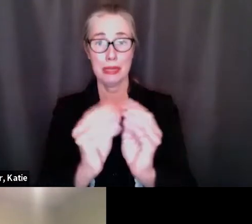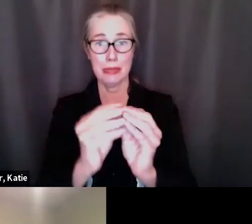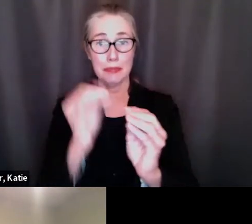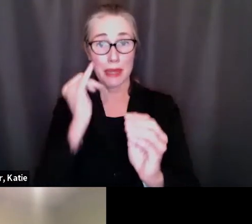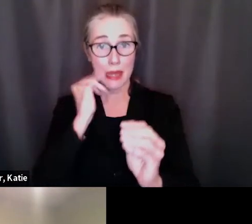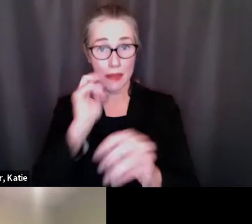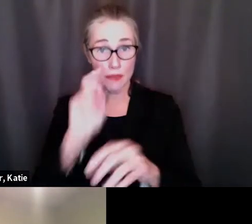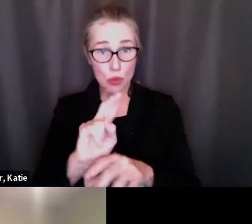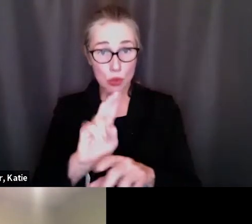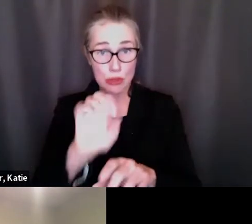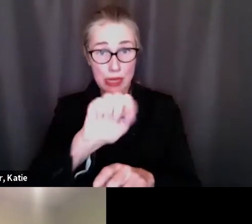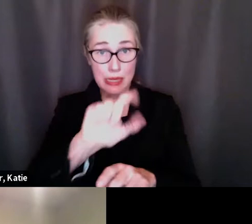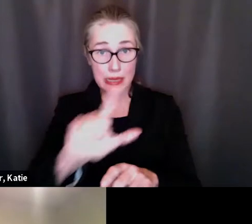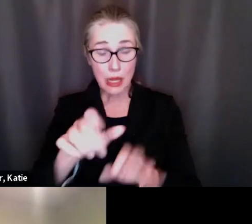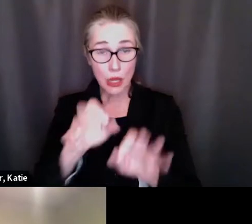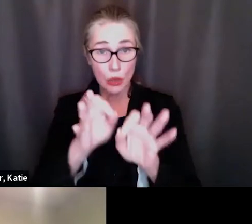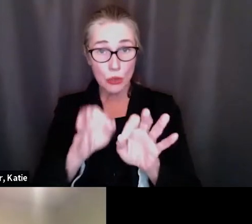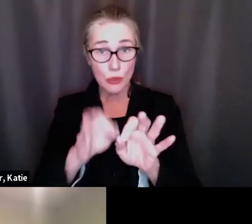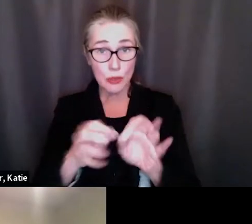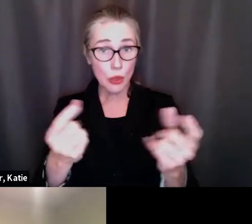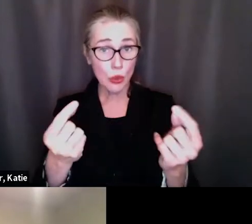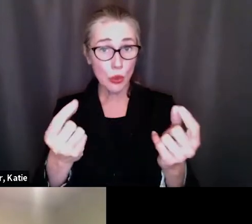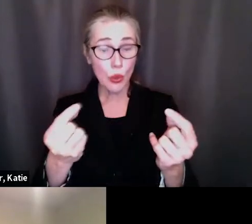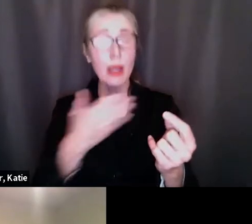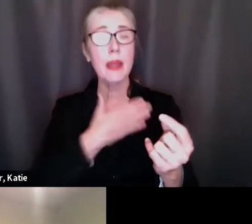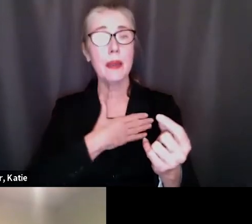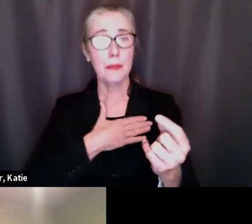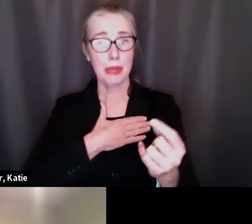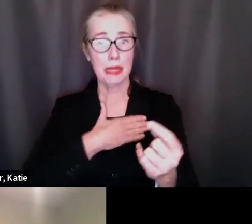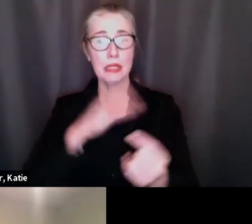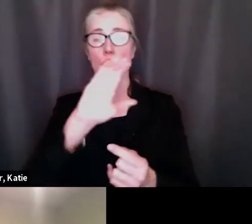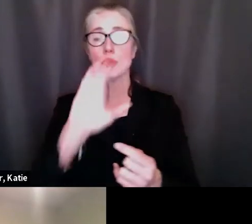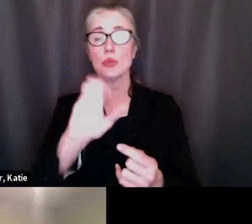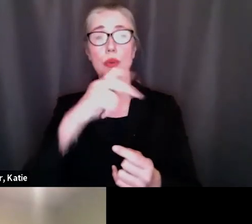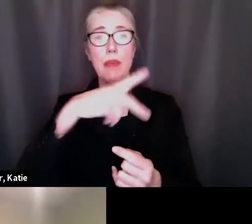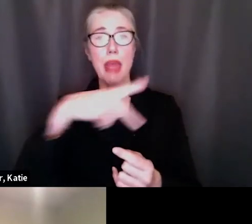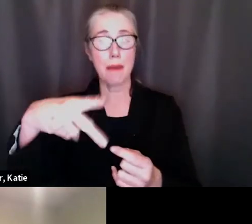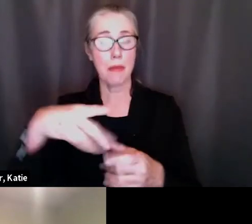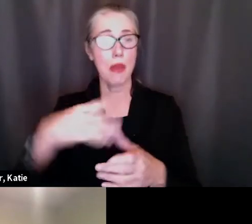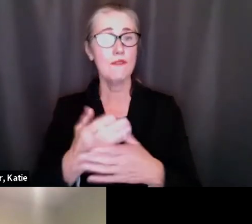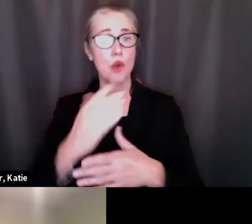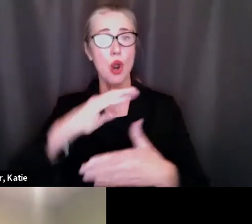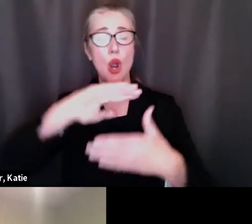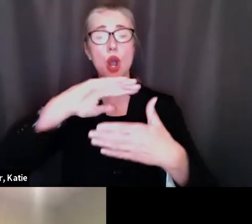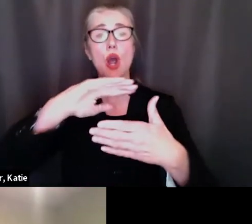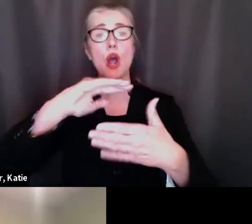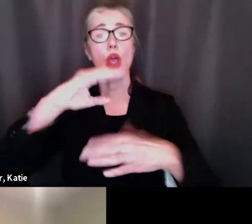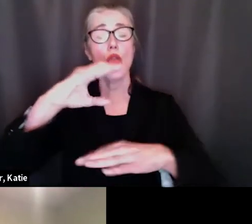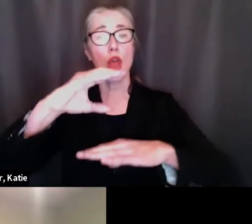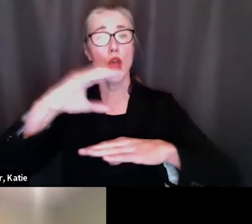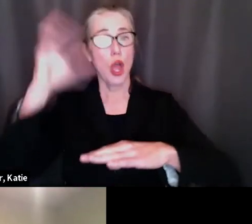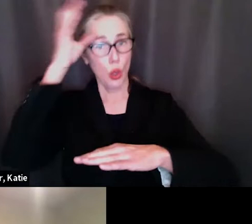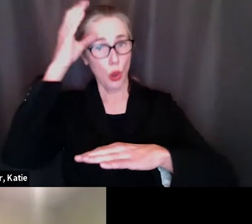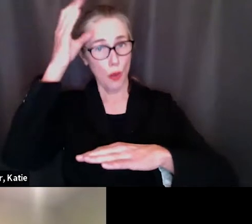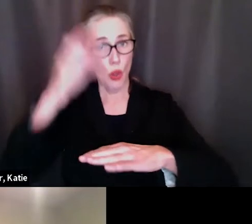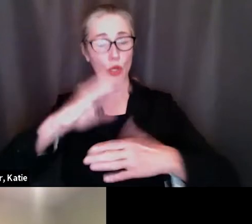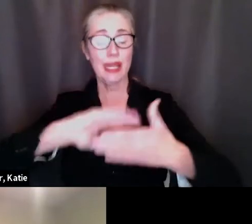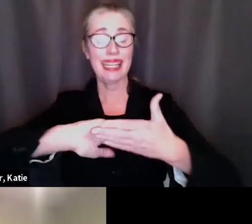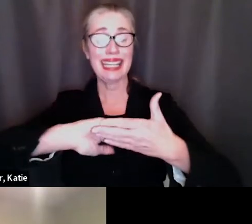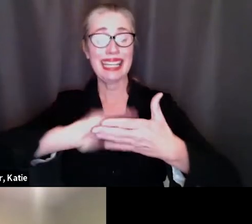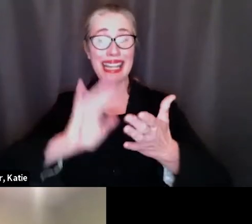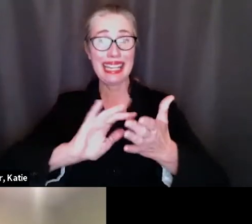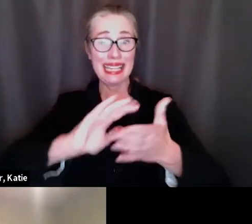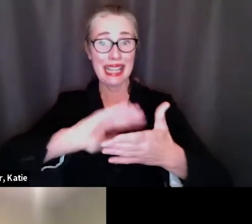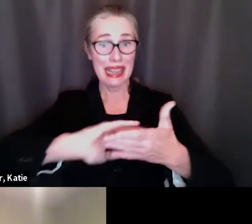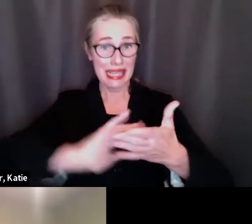be using asl interpretation please use the zoom app on your computer tablet or phone to join this meeting if you